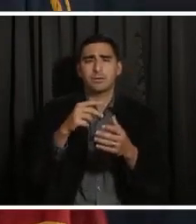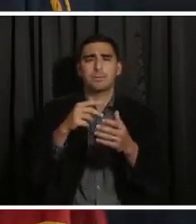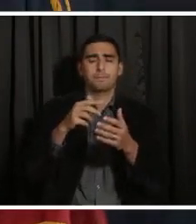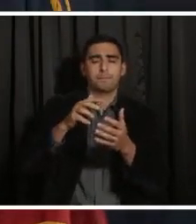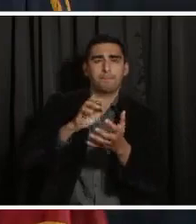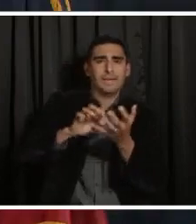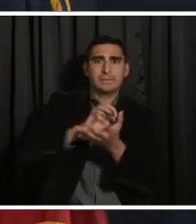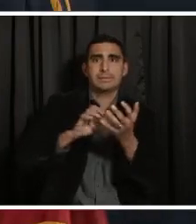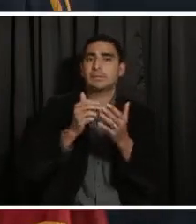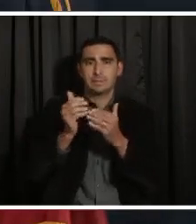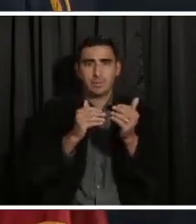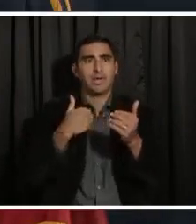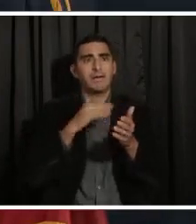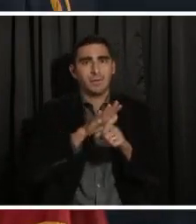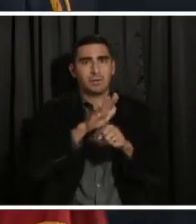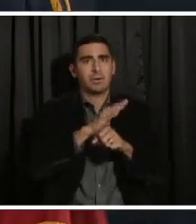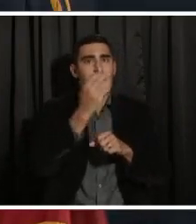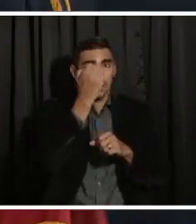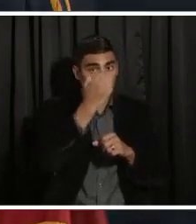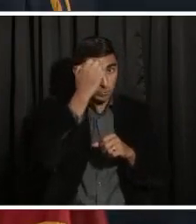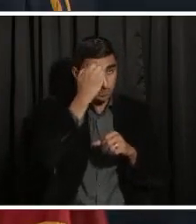booster.